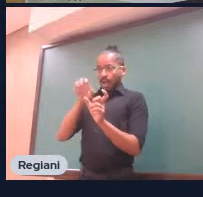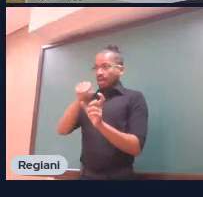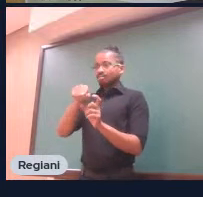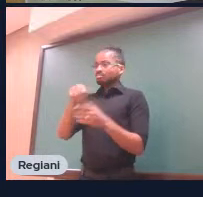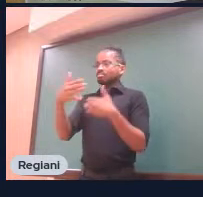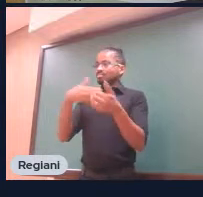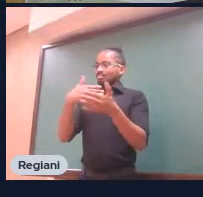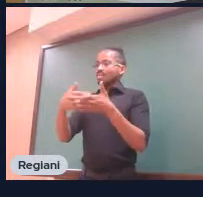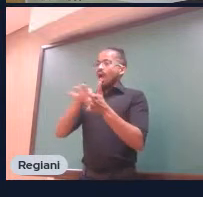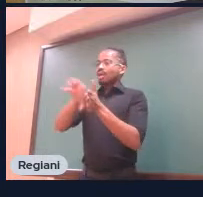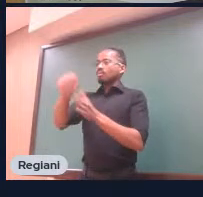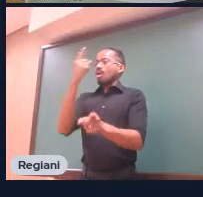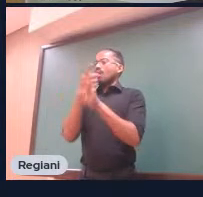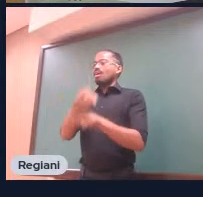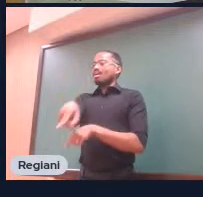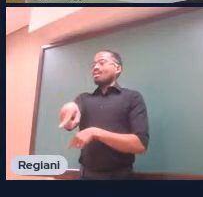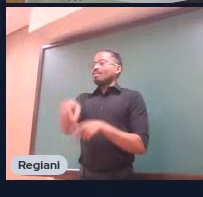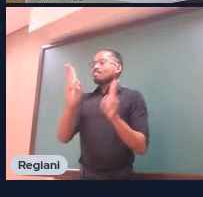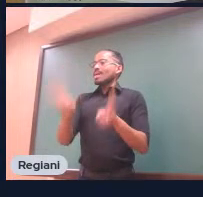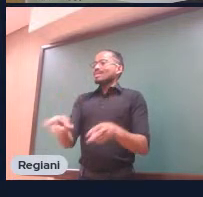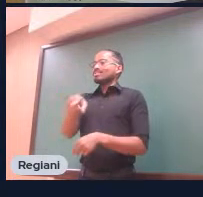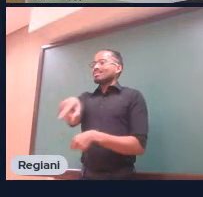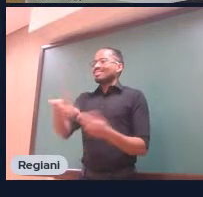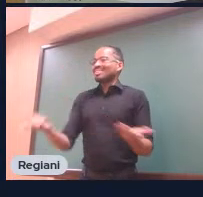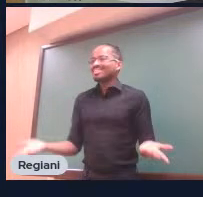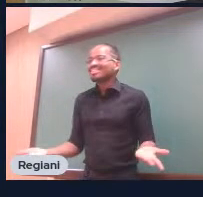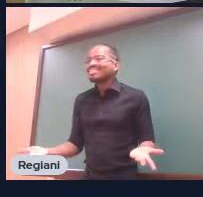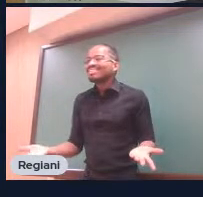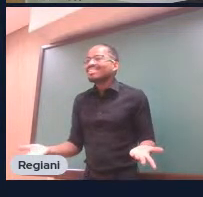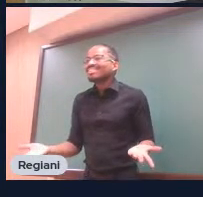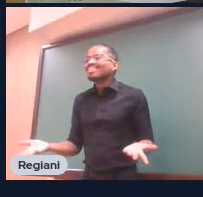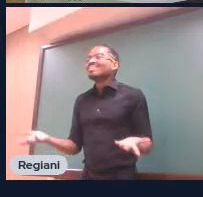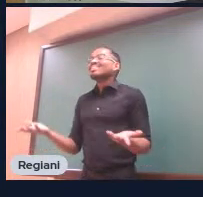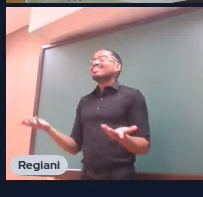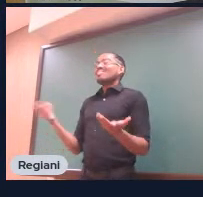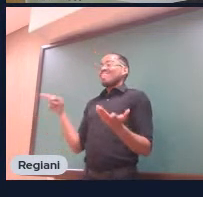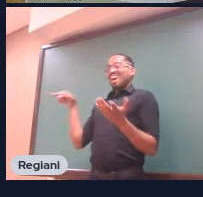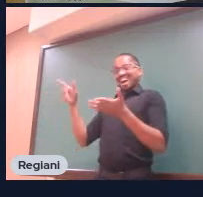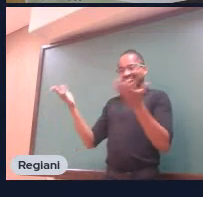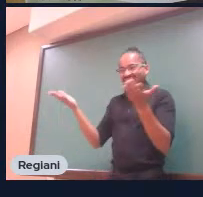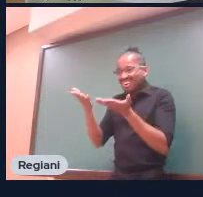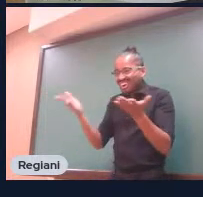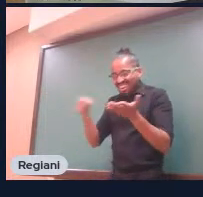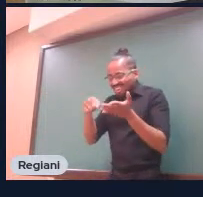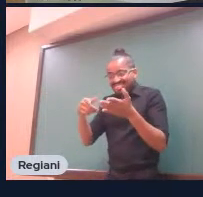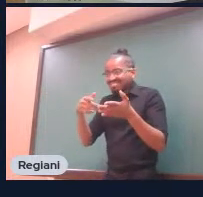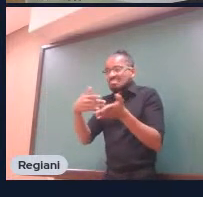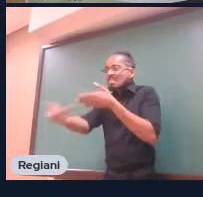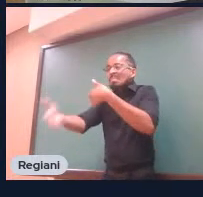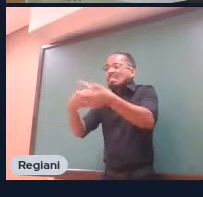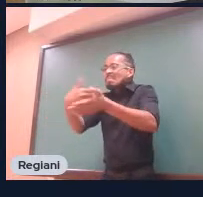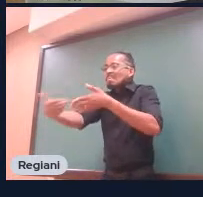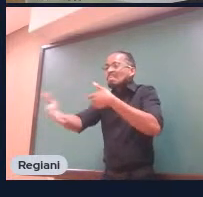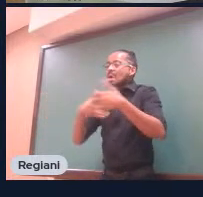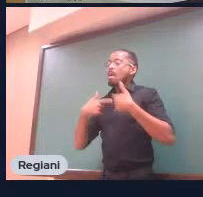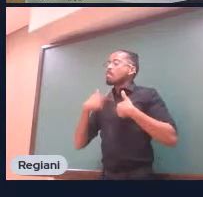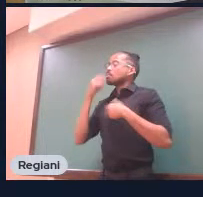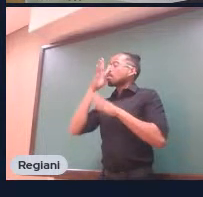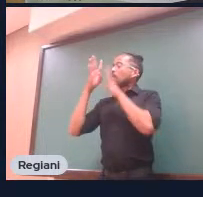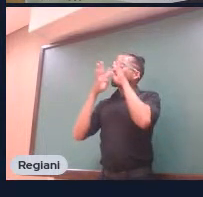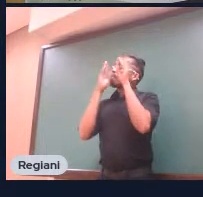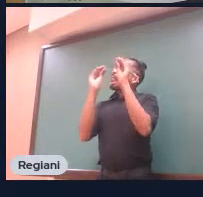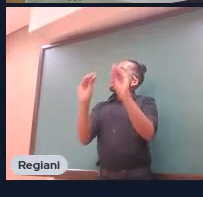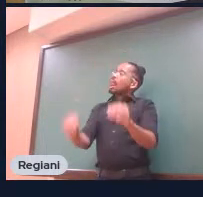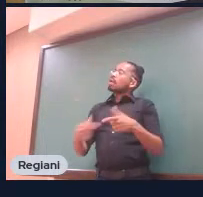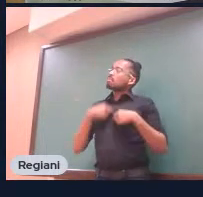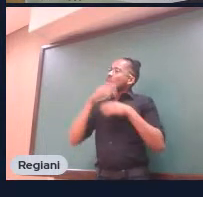semasiological or monomasiological dictionaries. You don't need that distinction anymore. You had just one way to enter the dictionary. You have to know